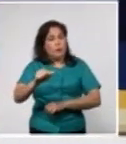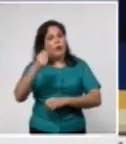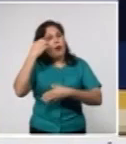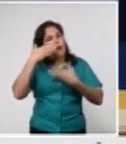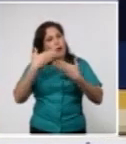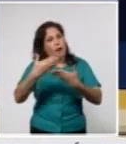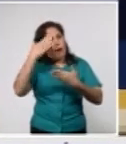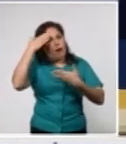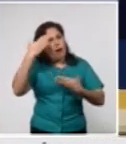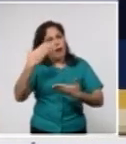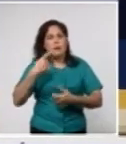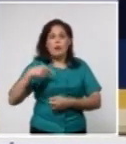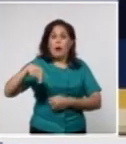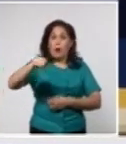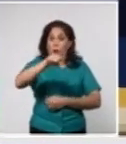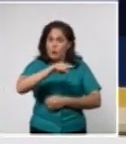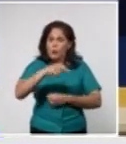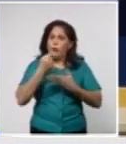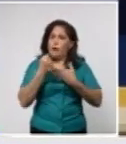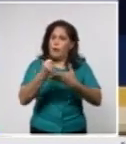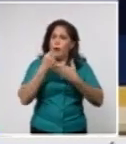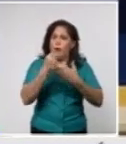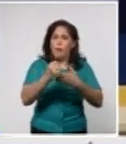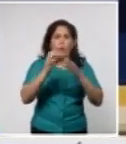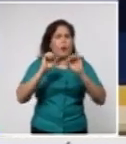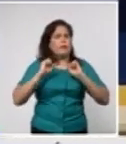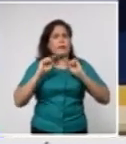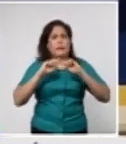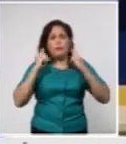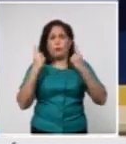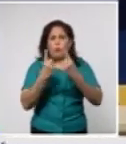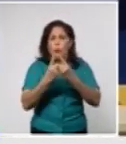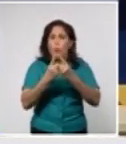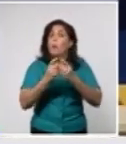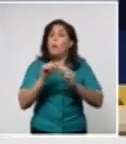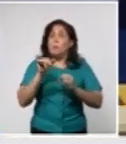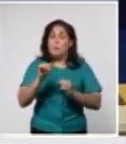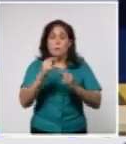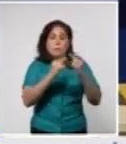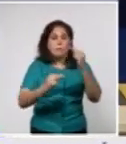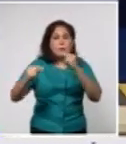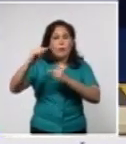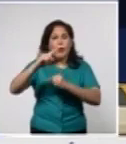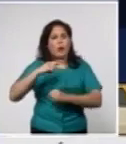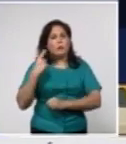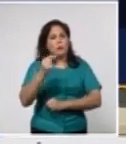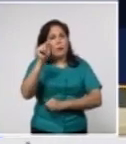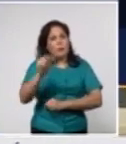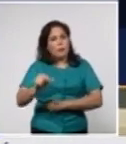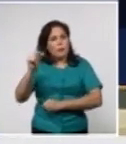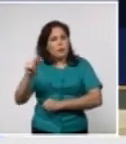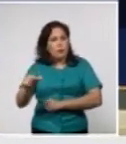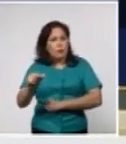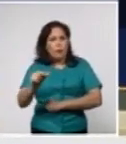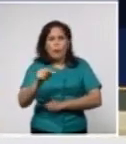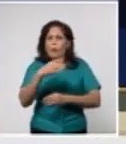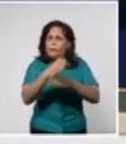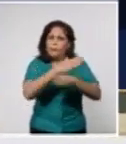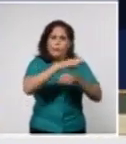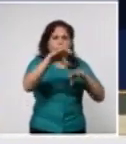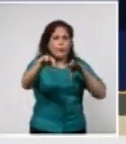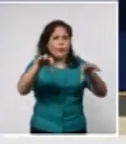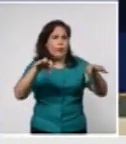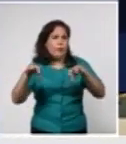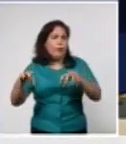Good morning to you, to all those who help us here every morning, and to Gisela, and to all our